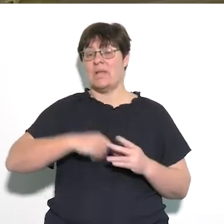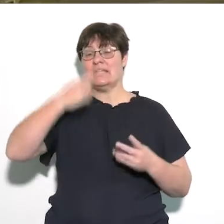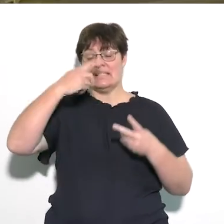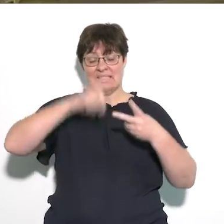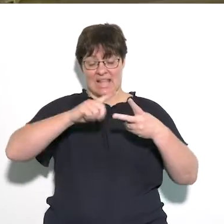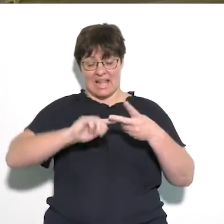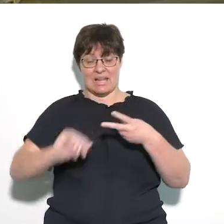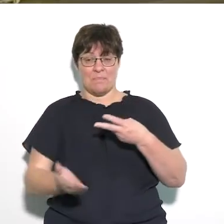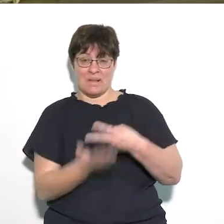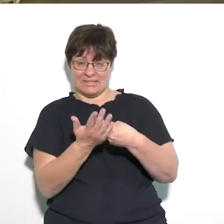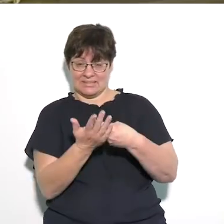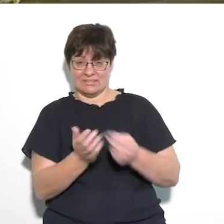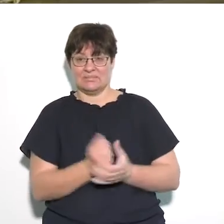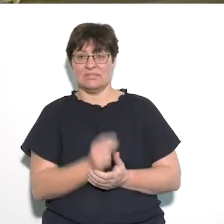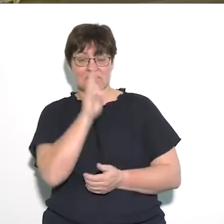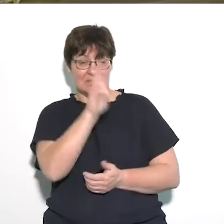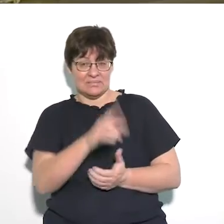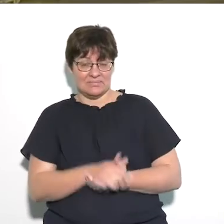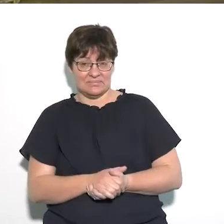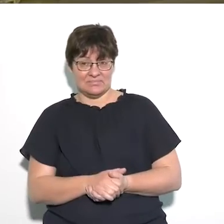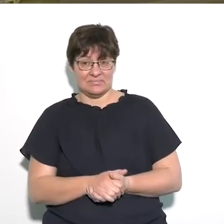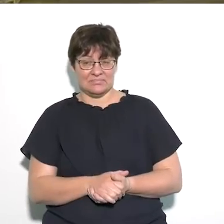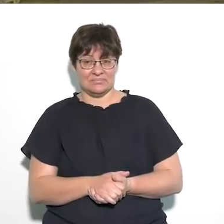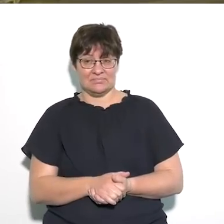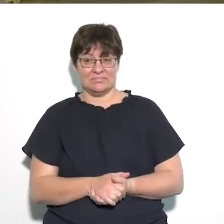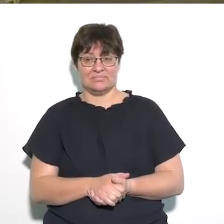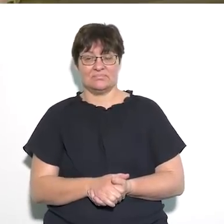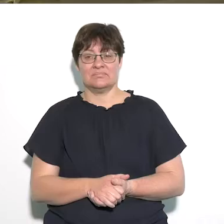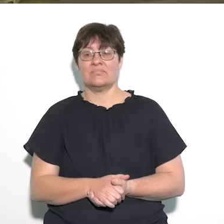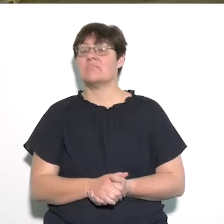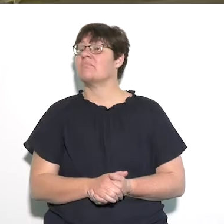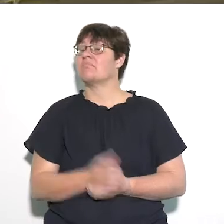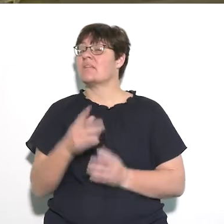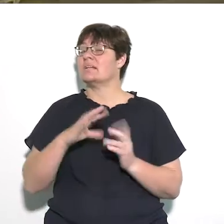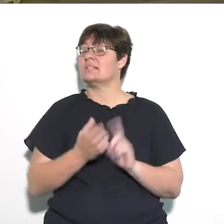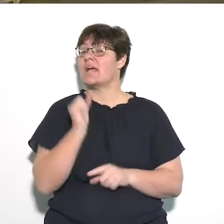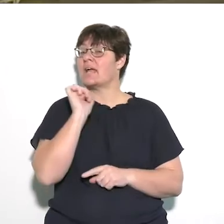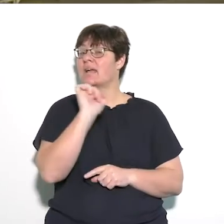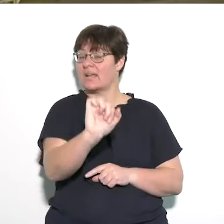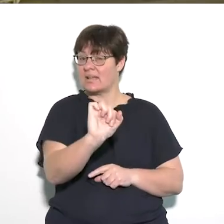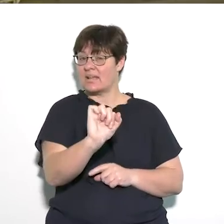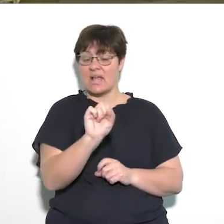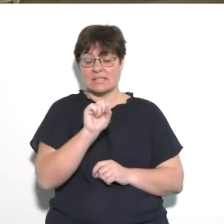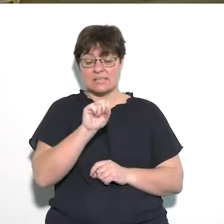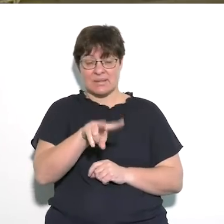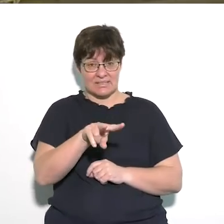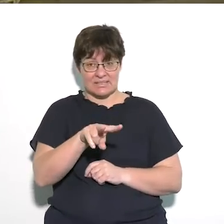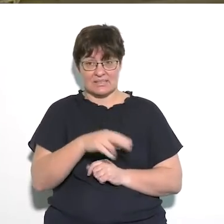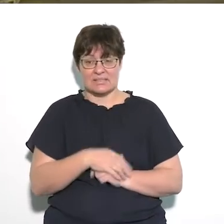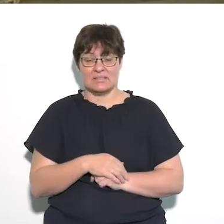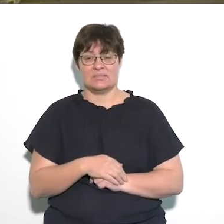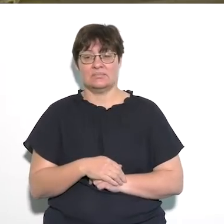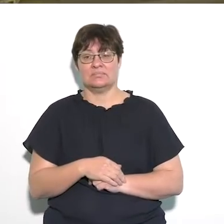second plate. And there you can see it. Then you're going to take your split pin